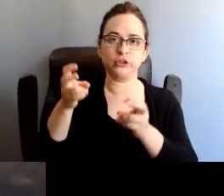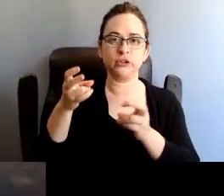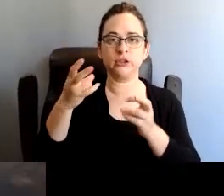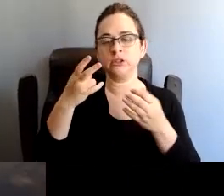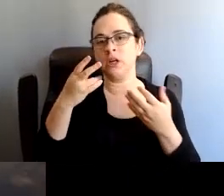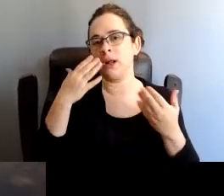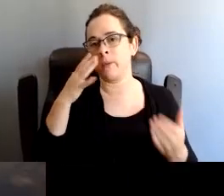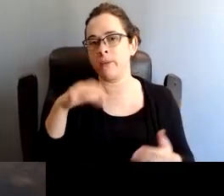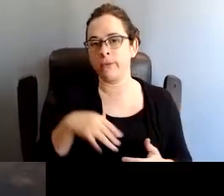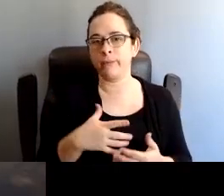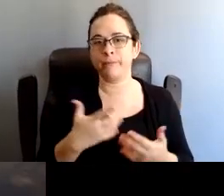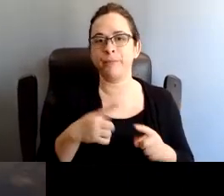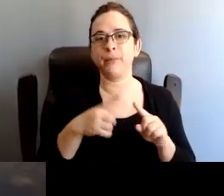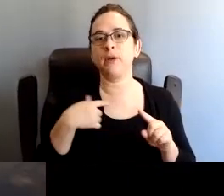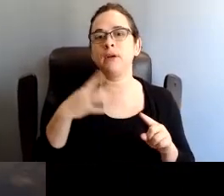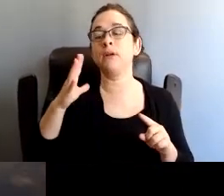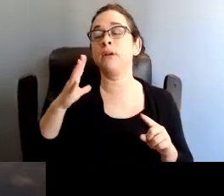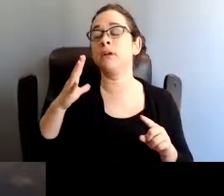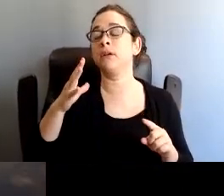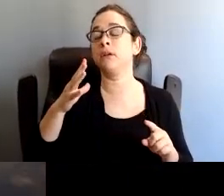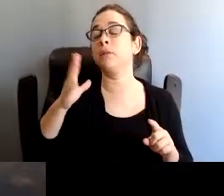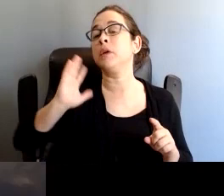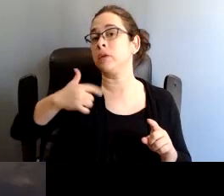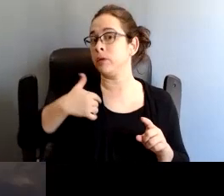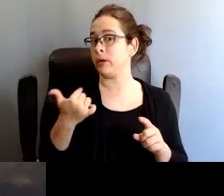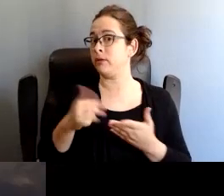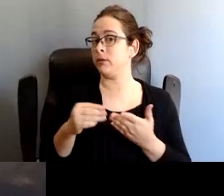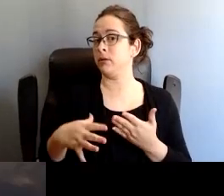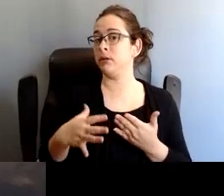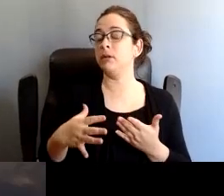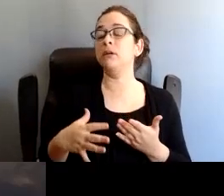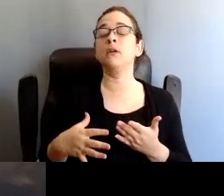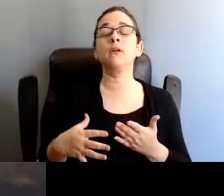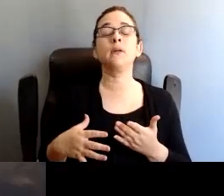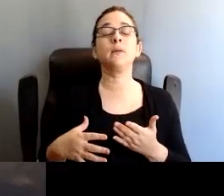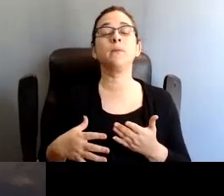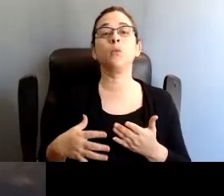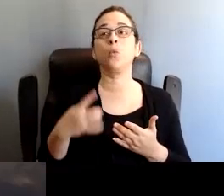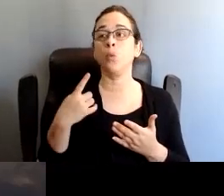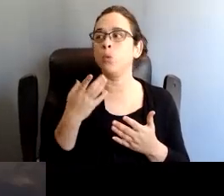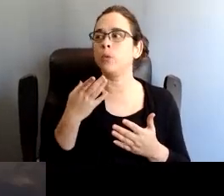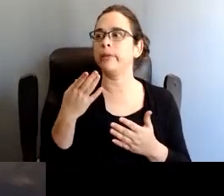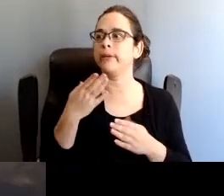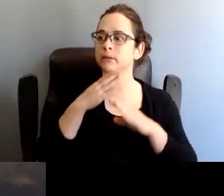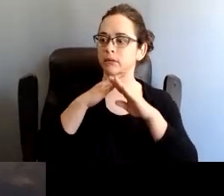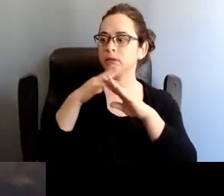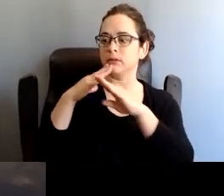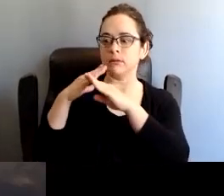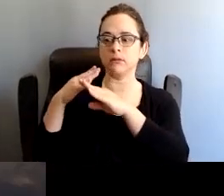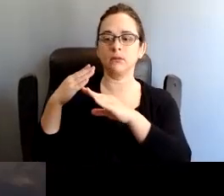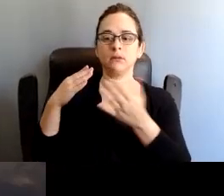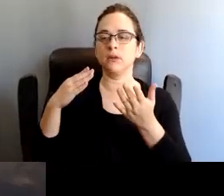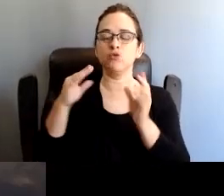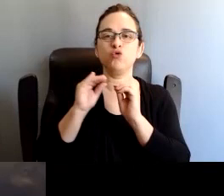know like when I was a student, for example, like. The one of the barriers, if you will, is like guidance, so lack